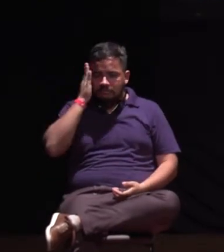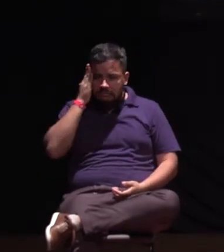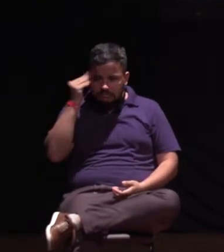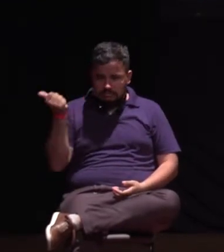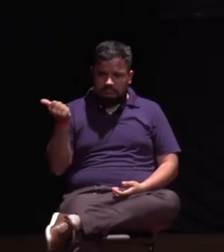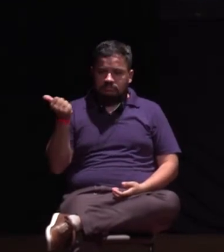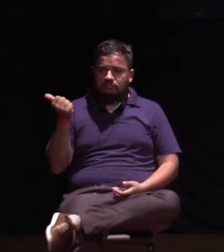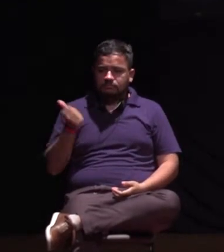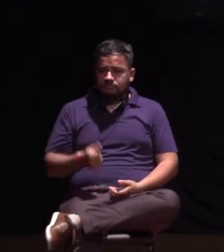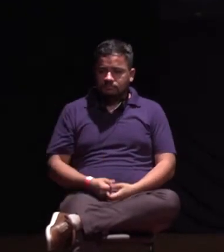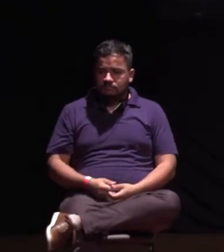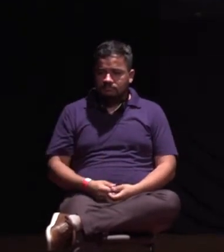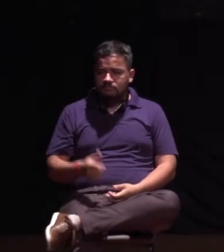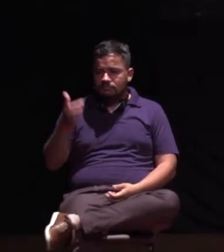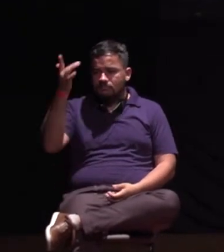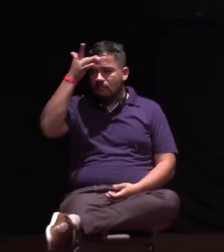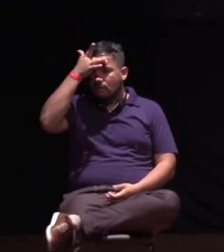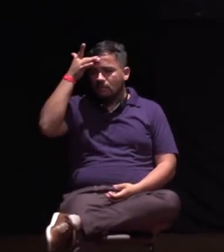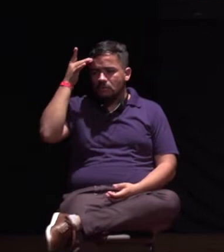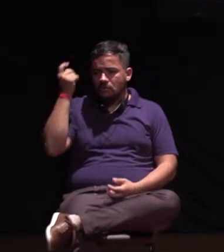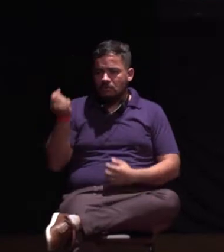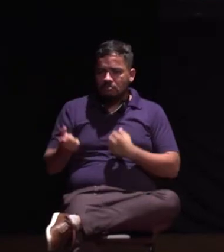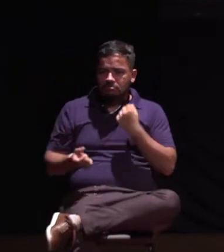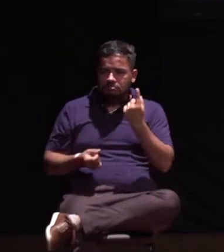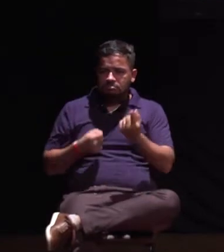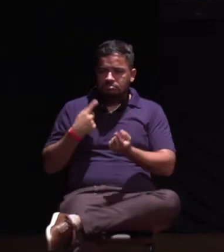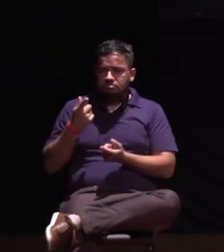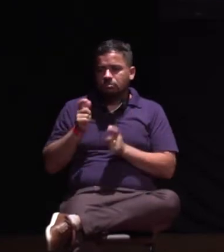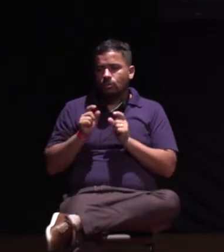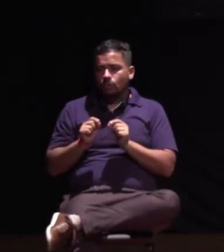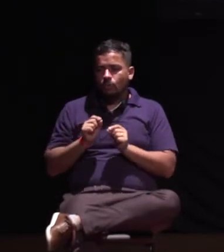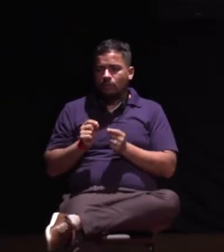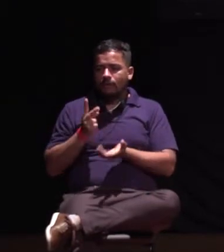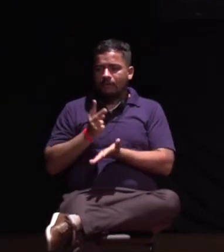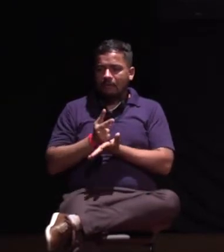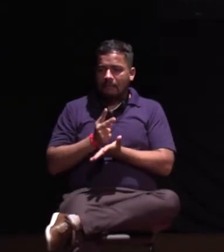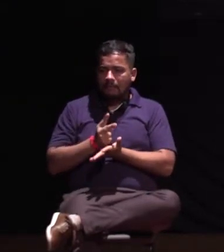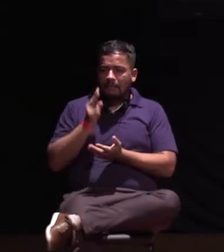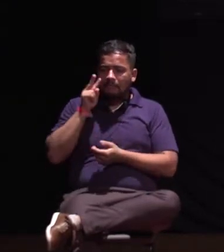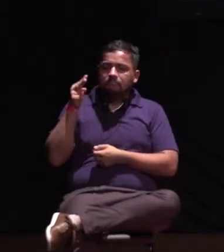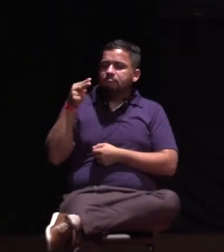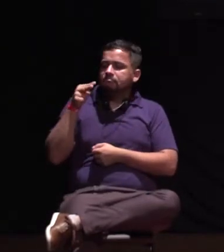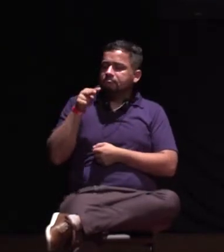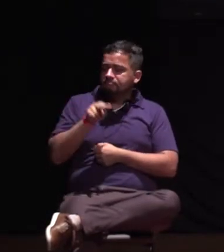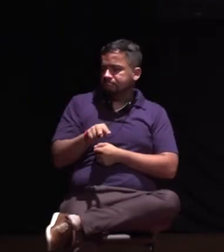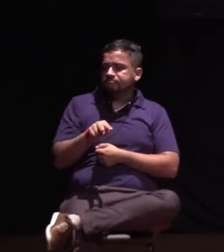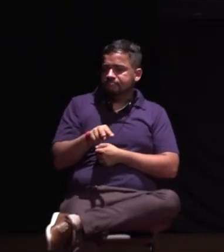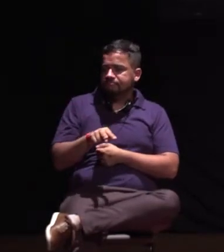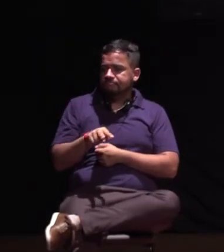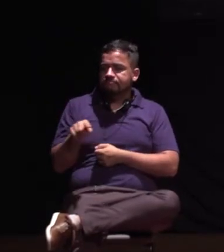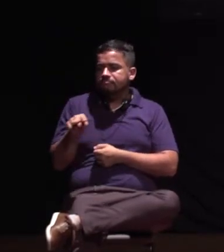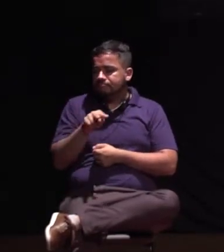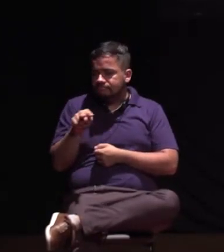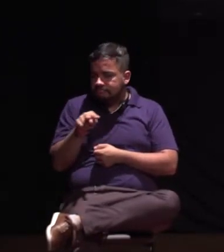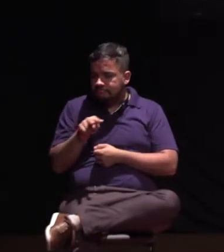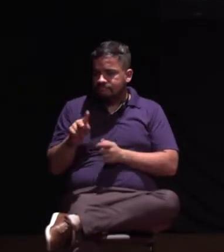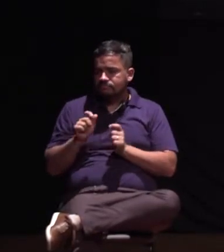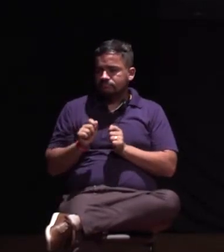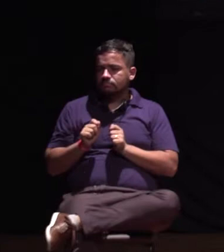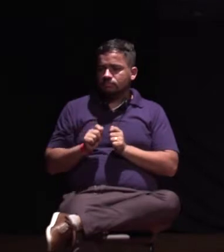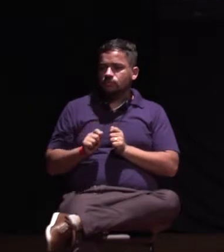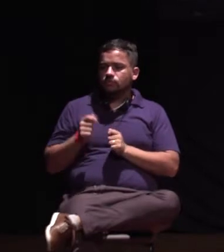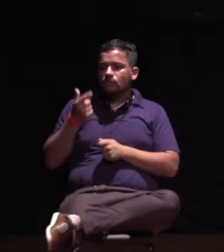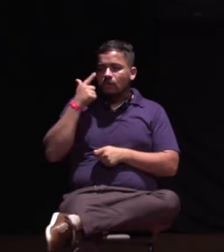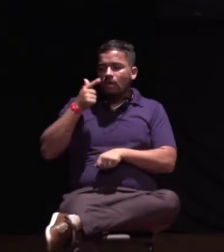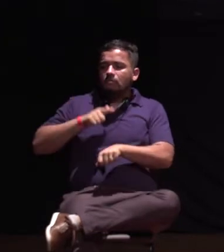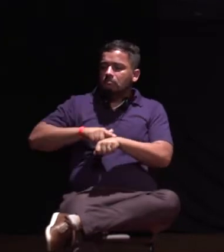So whereas, you know, we could really easily time how many time people spend in front of a painting or a sculpture, when it comes to a movement in space,